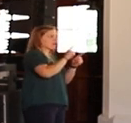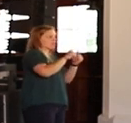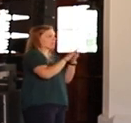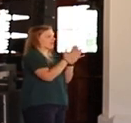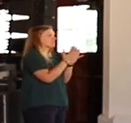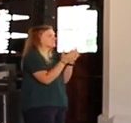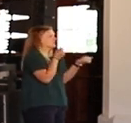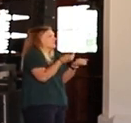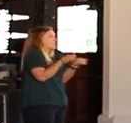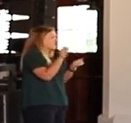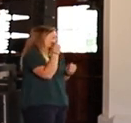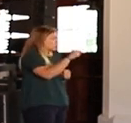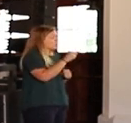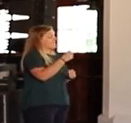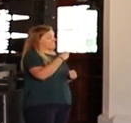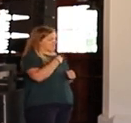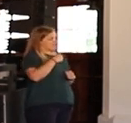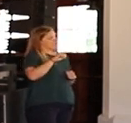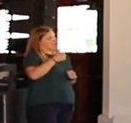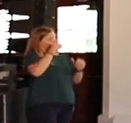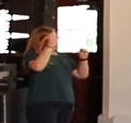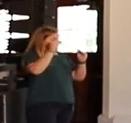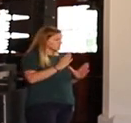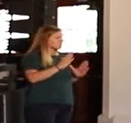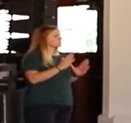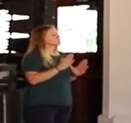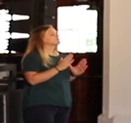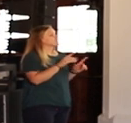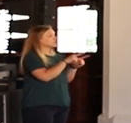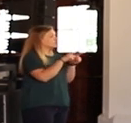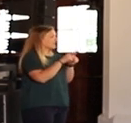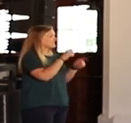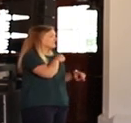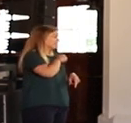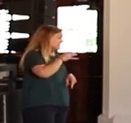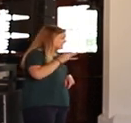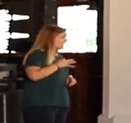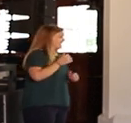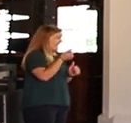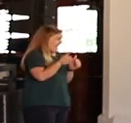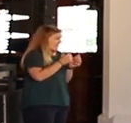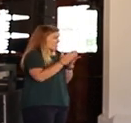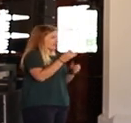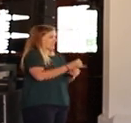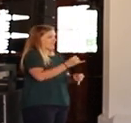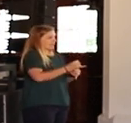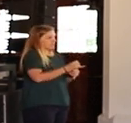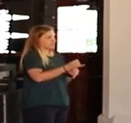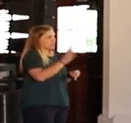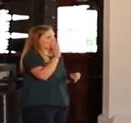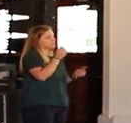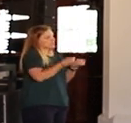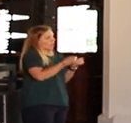strength. There are people like me and my fellow faculty members, along with staff at every part of campus, all here to